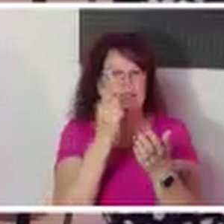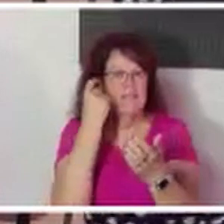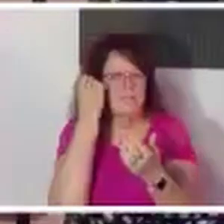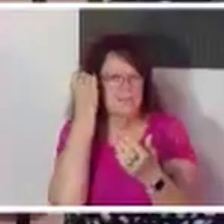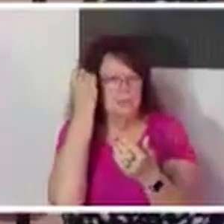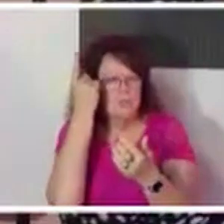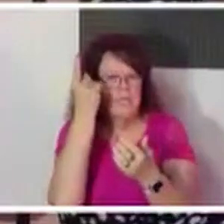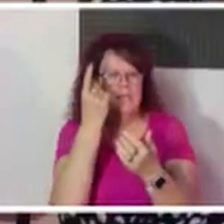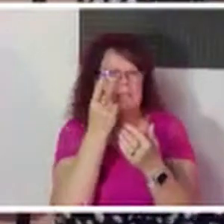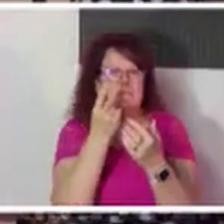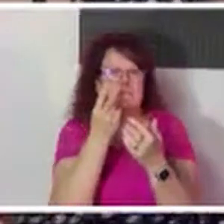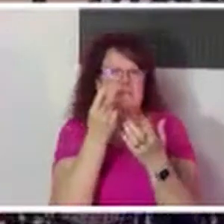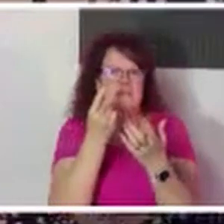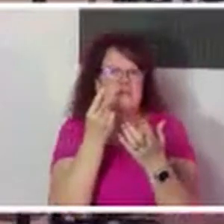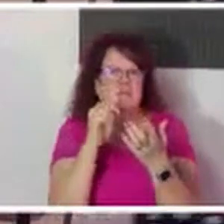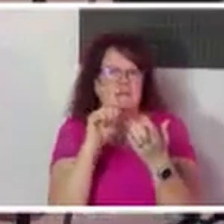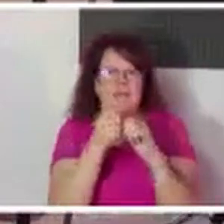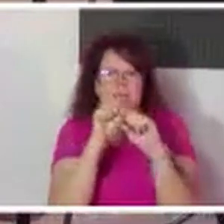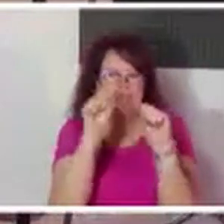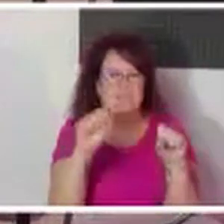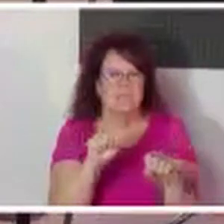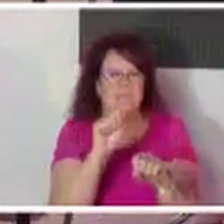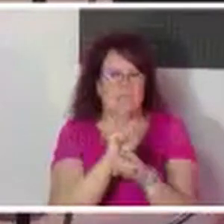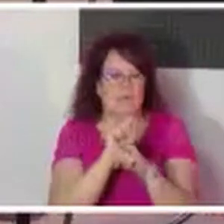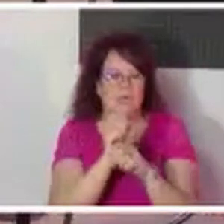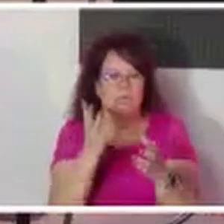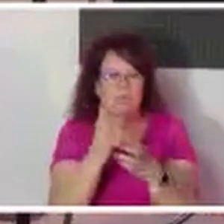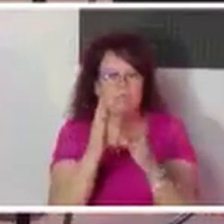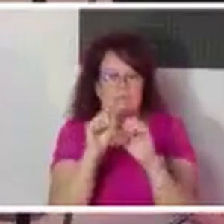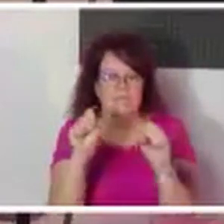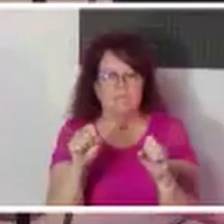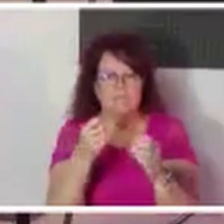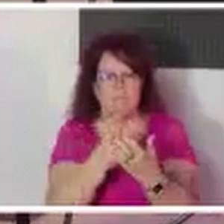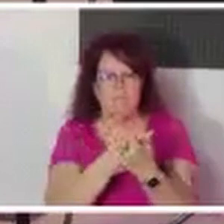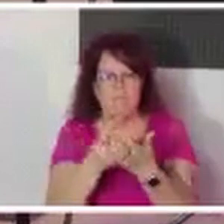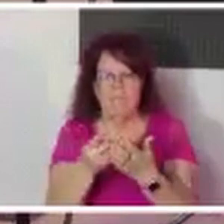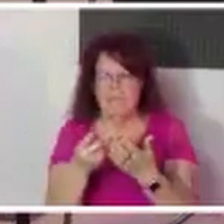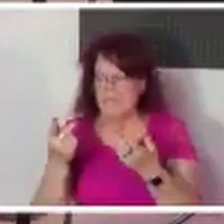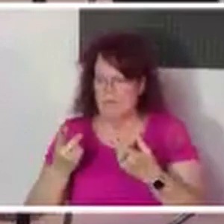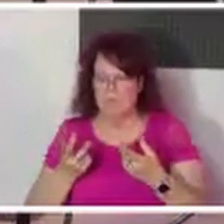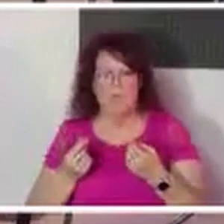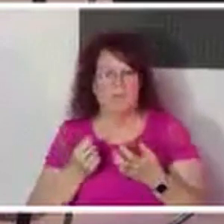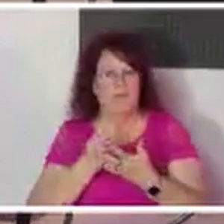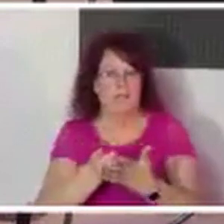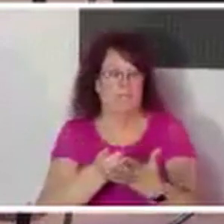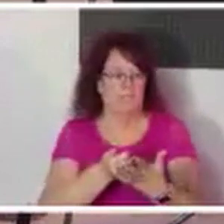understand how the system works, what the system's failings are, and what we are doing about it.